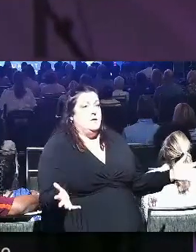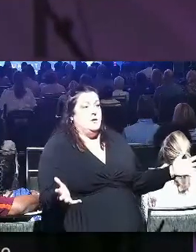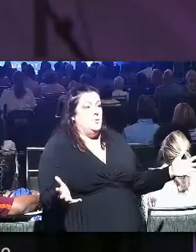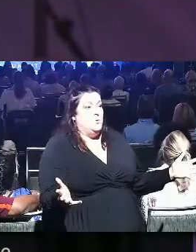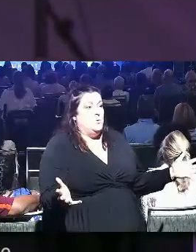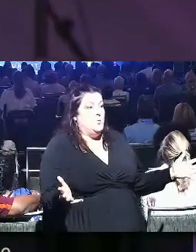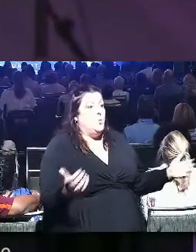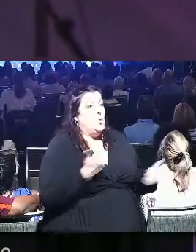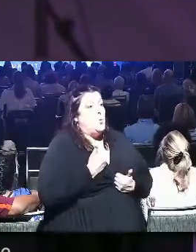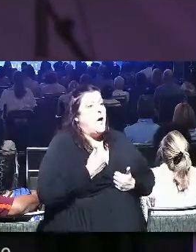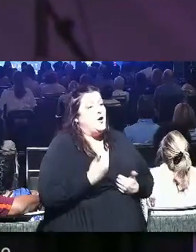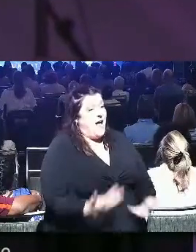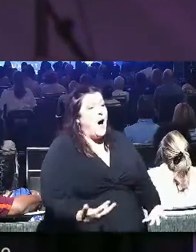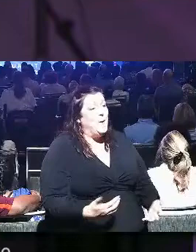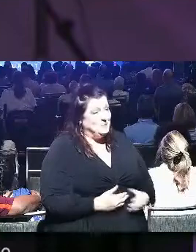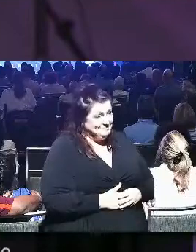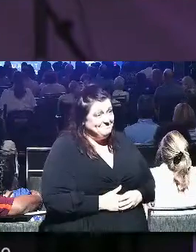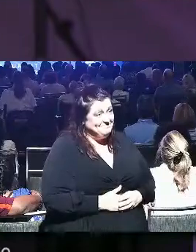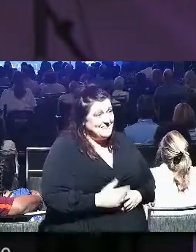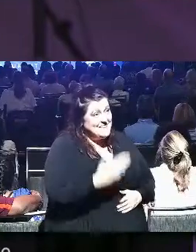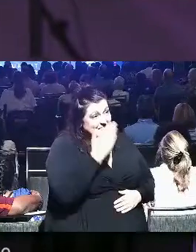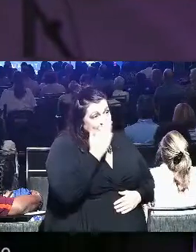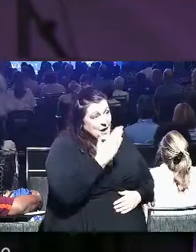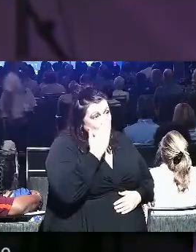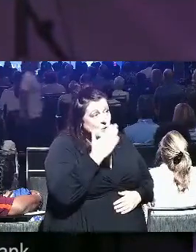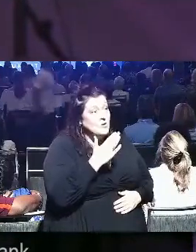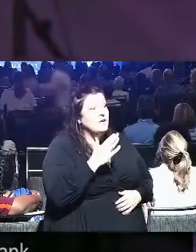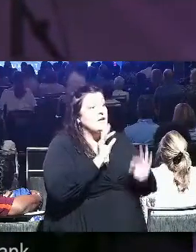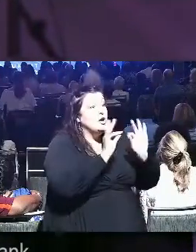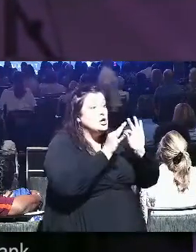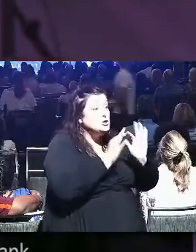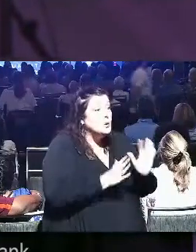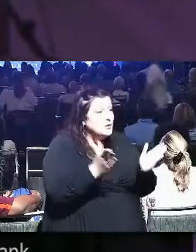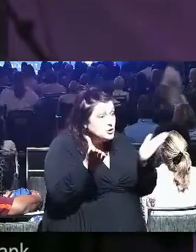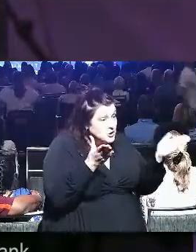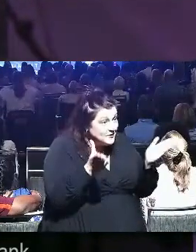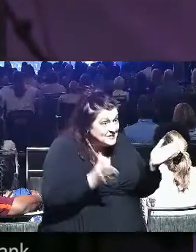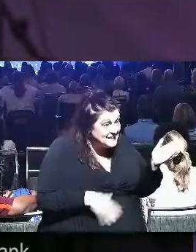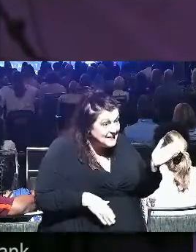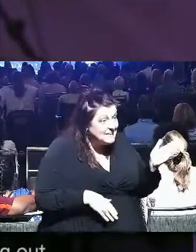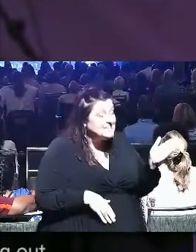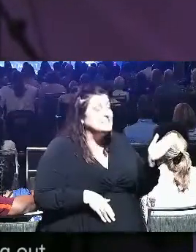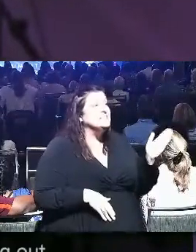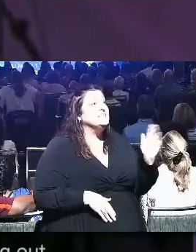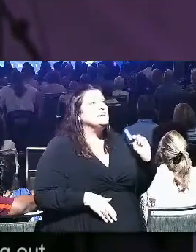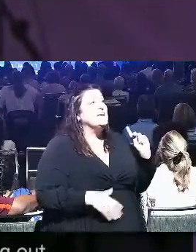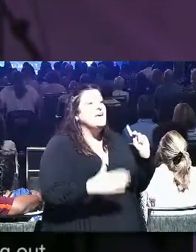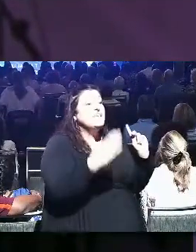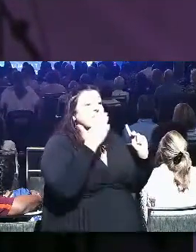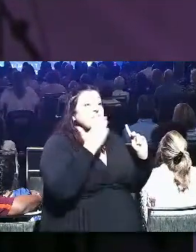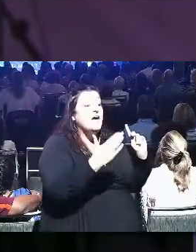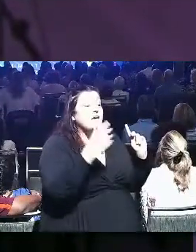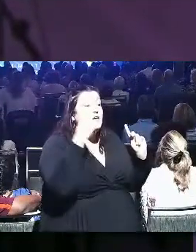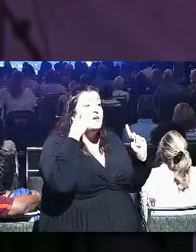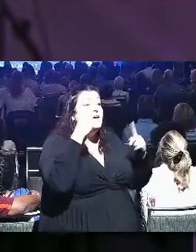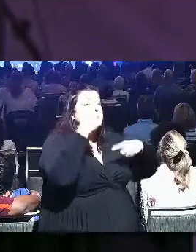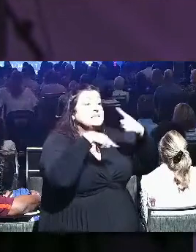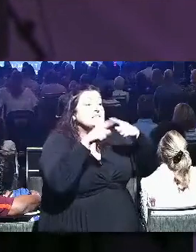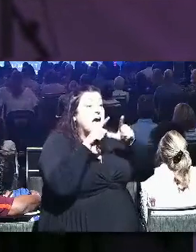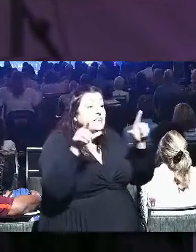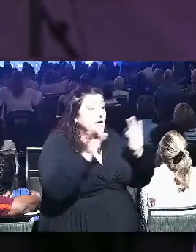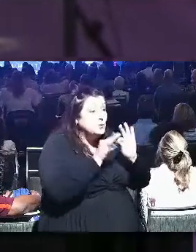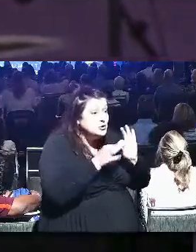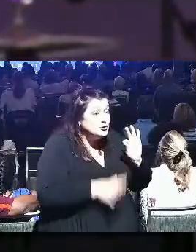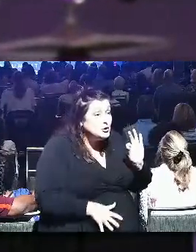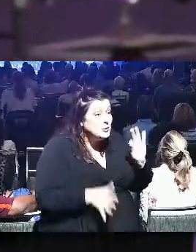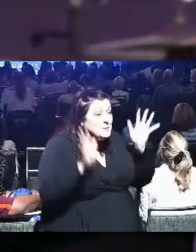we're wearing out. So thank you. Thank you for our translation services. Thank you for the sign language. The